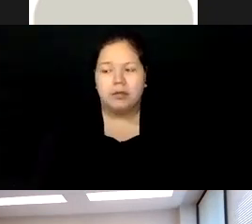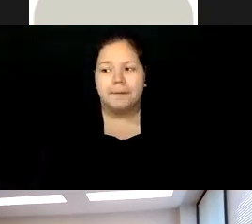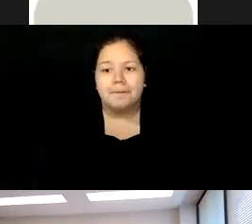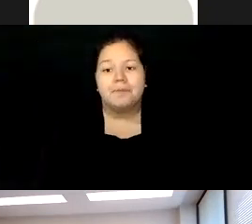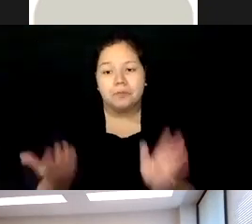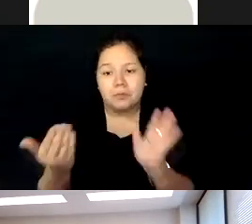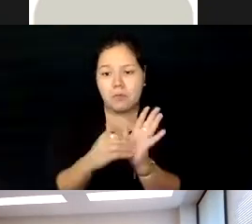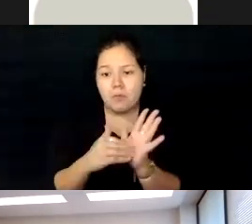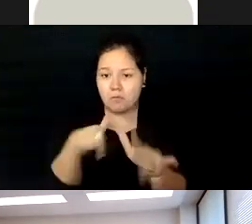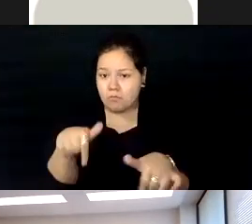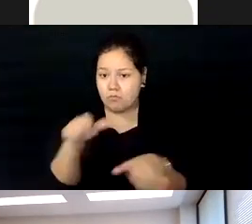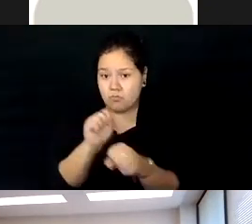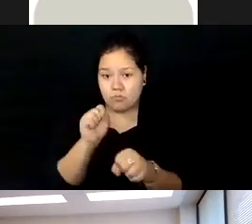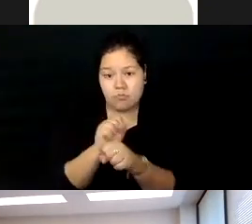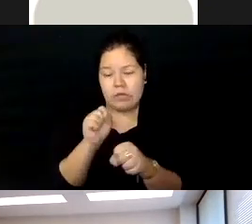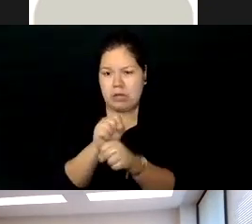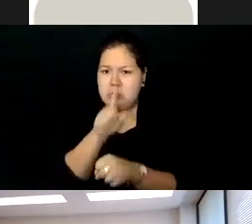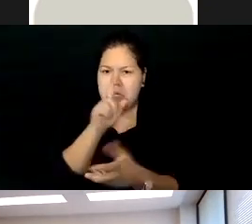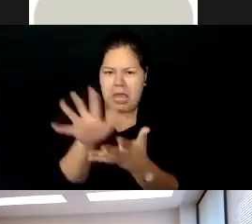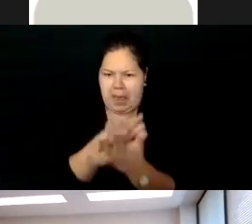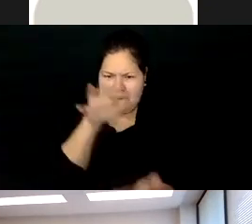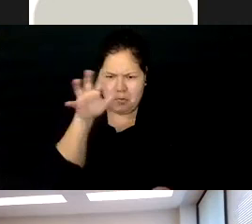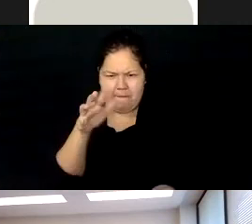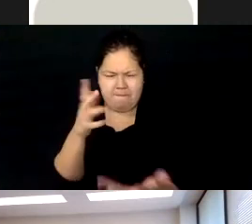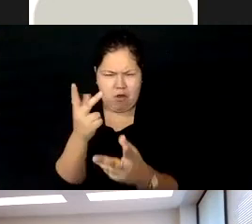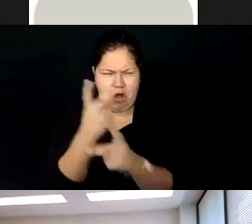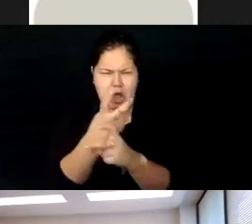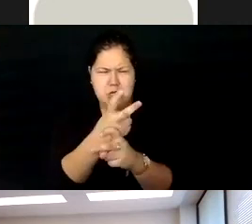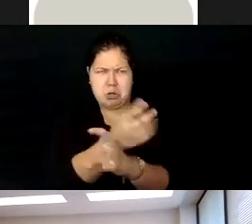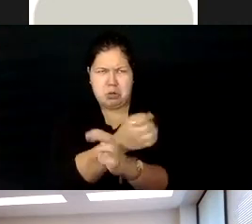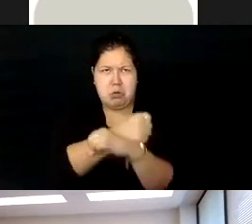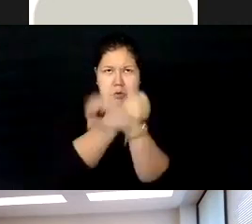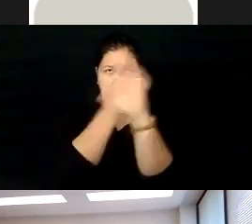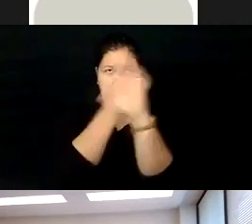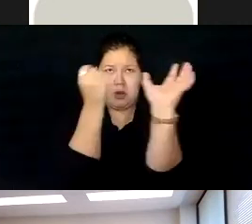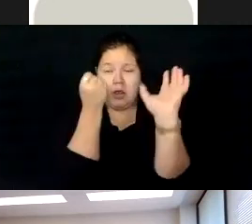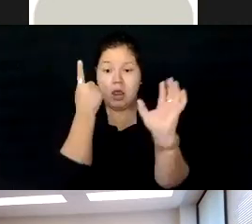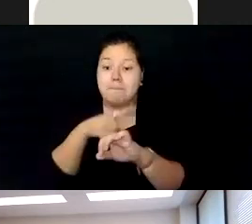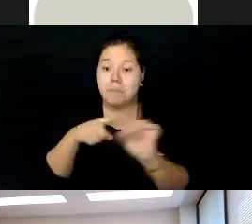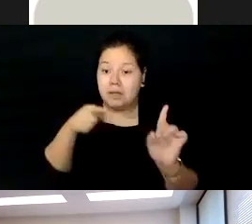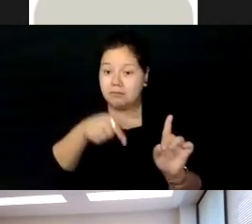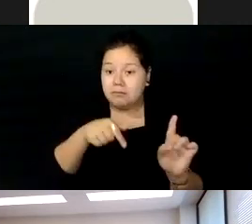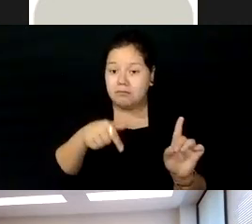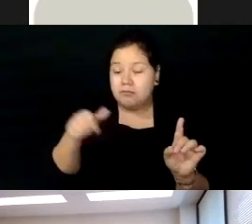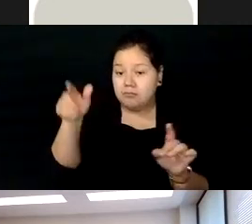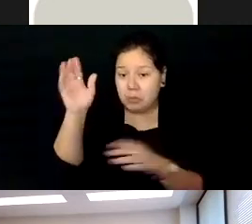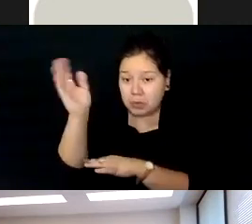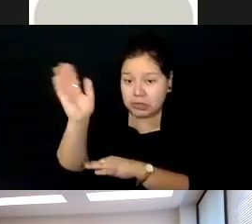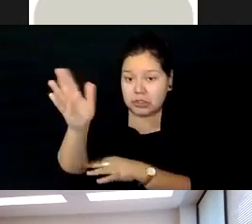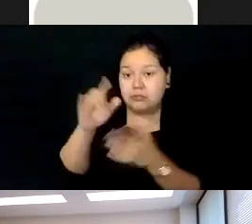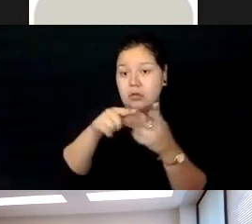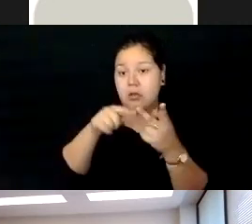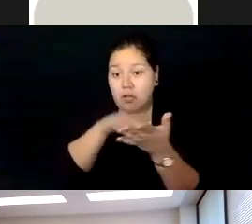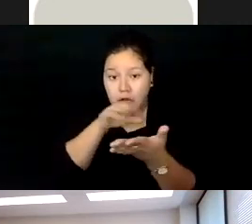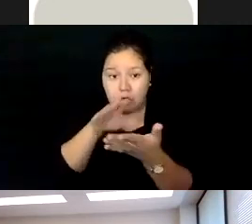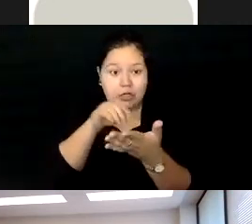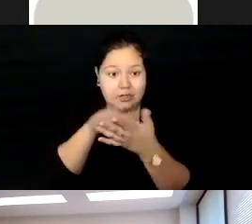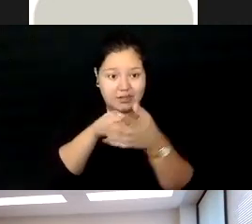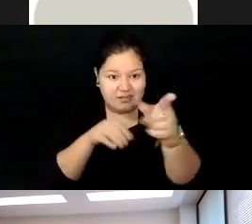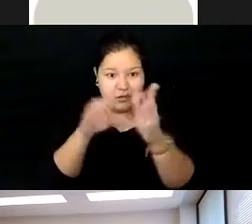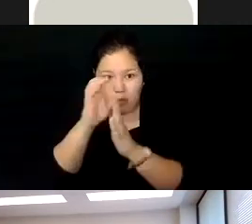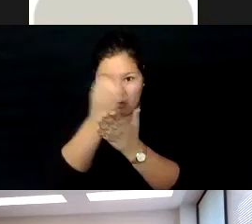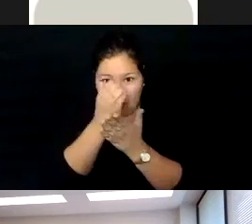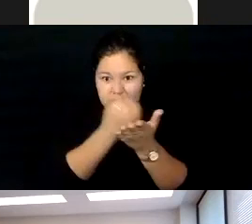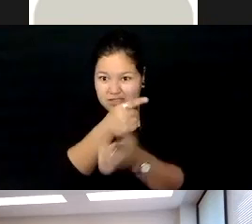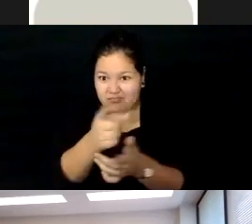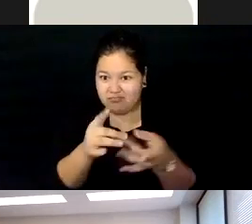work, it seems very abstract at first, but I think through these particular learning modules that you've developed,